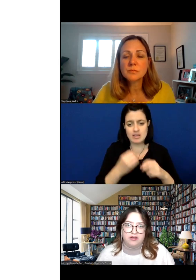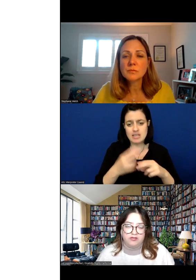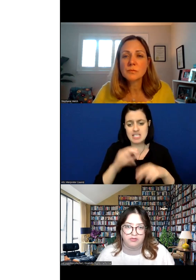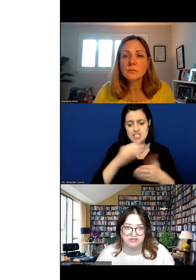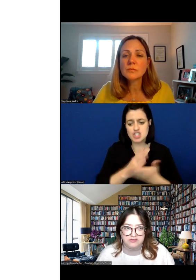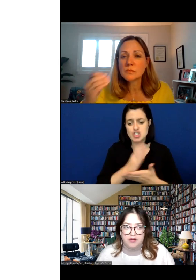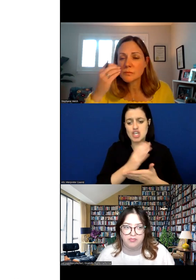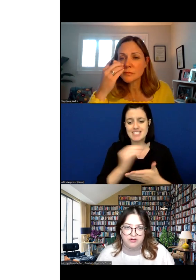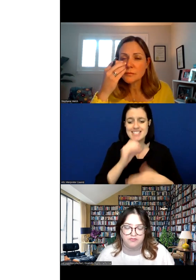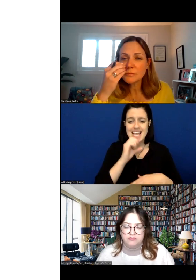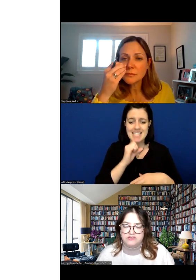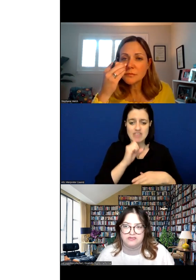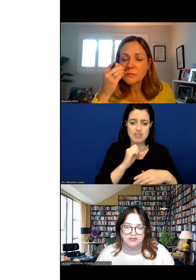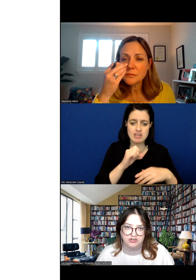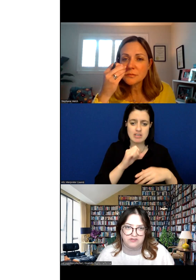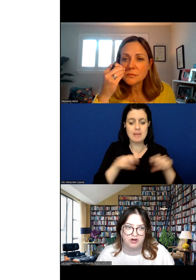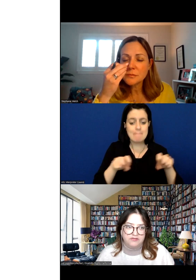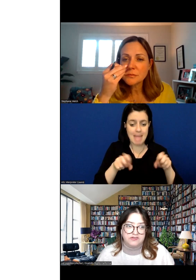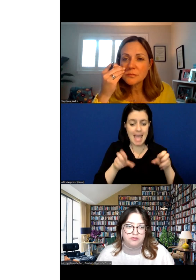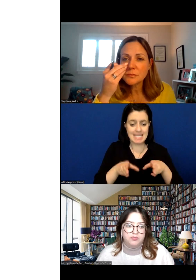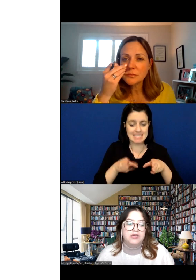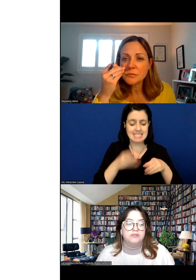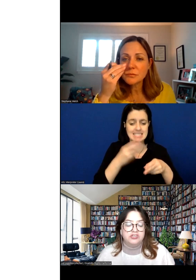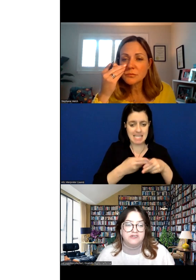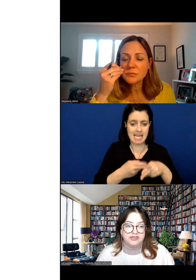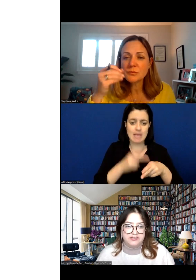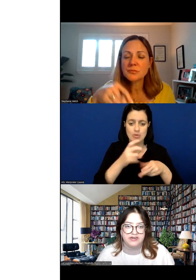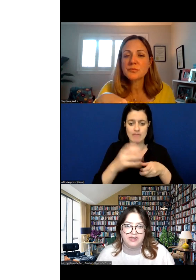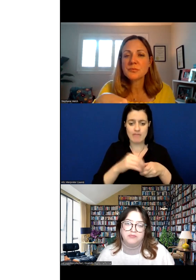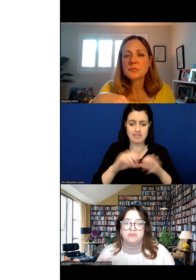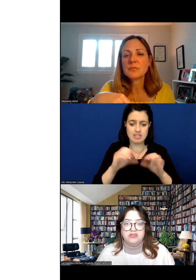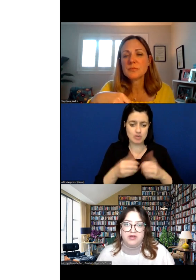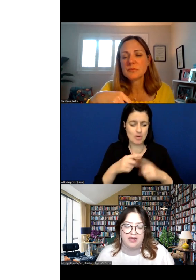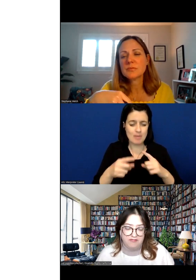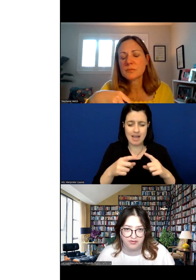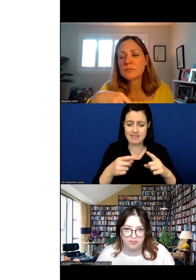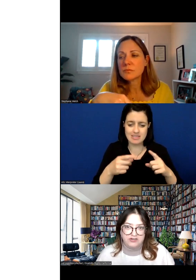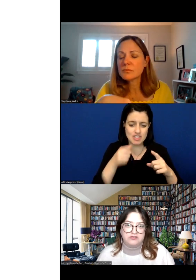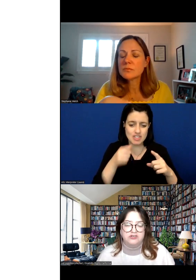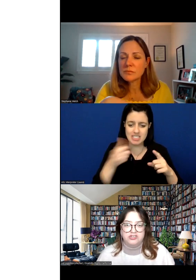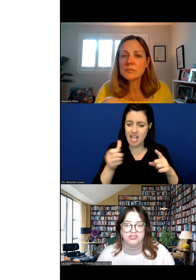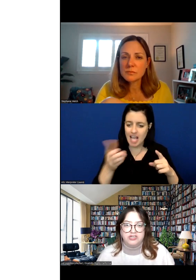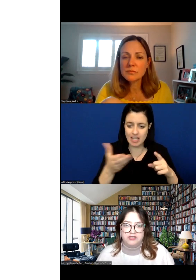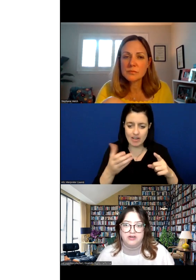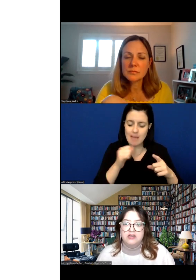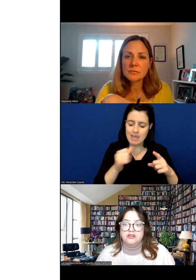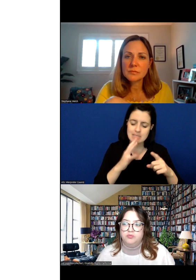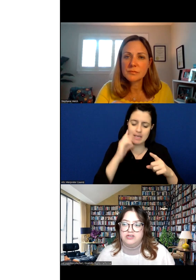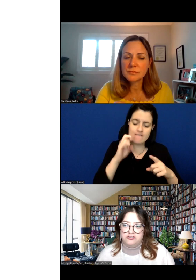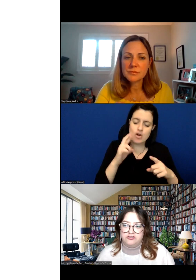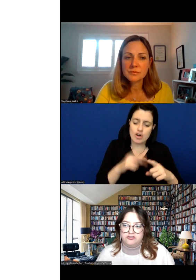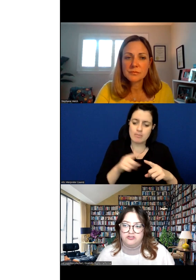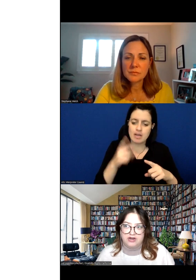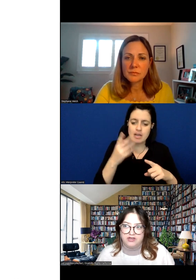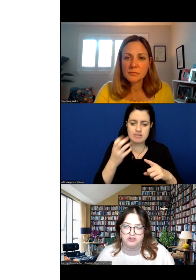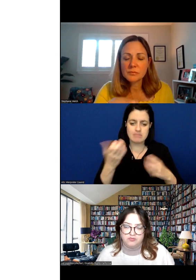is a panelist member from Justice and Aging as part of this group, but she's not here today. I'm not speaking on behalf of her, but I just wanted to share that,